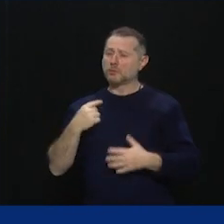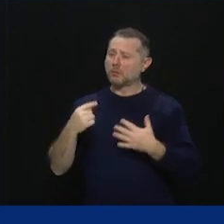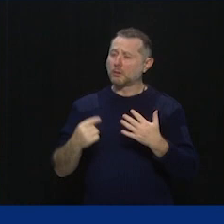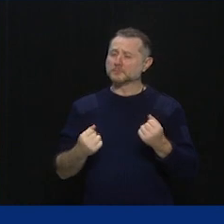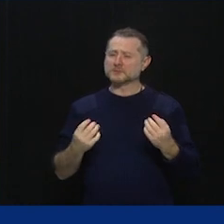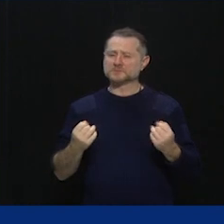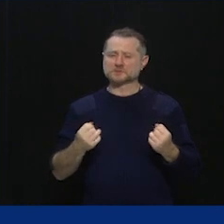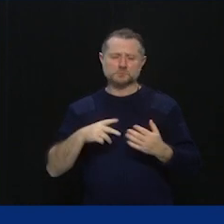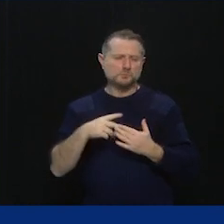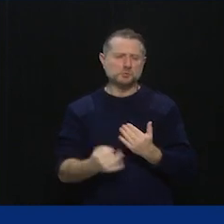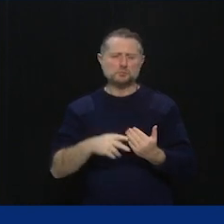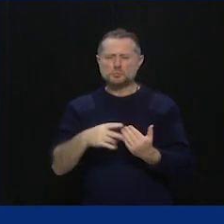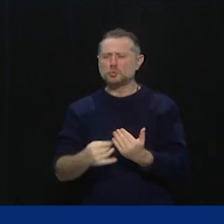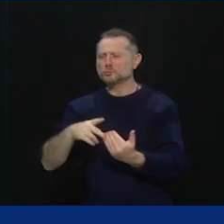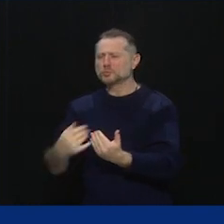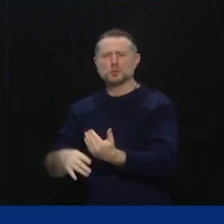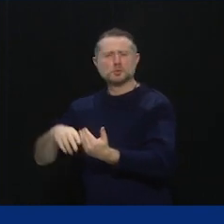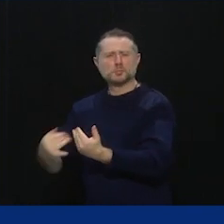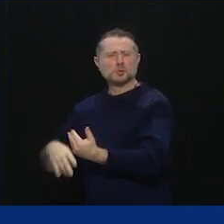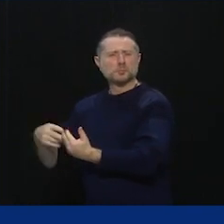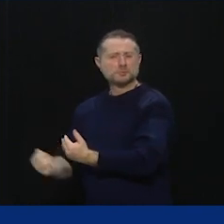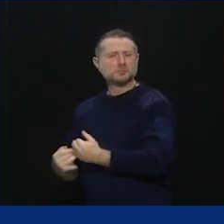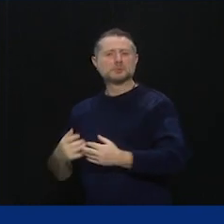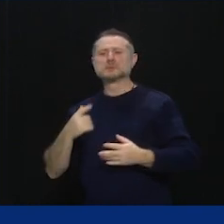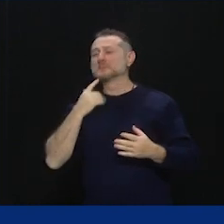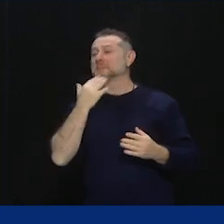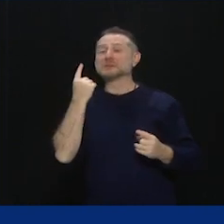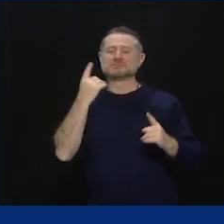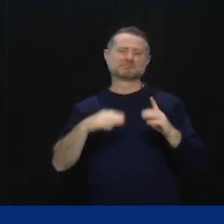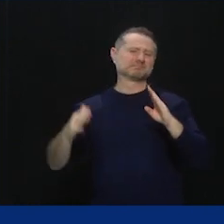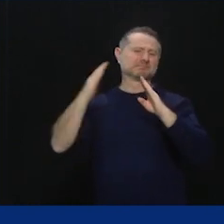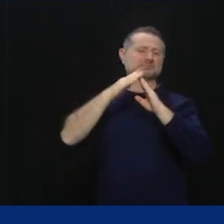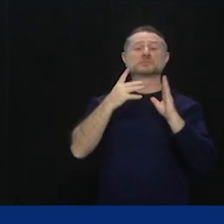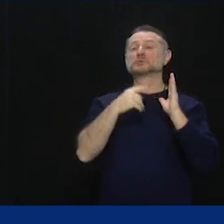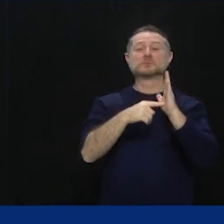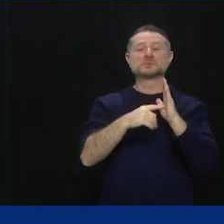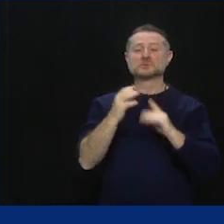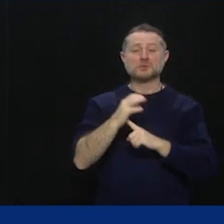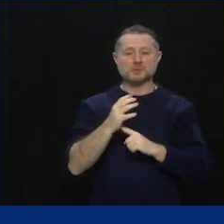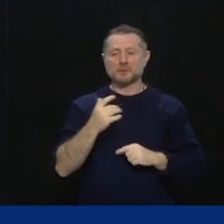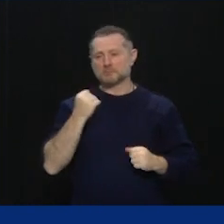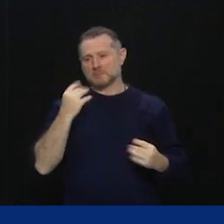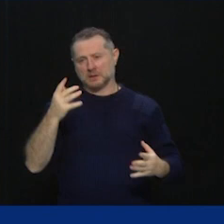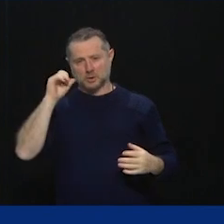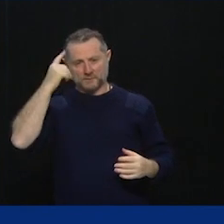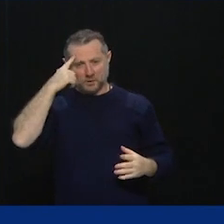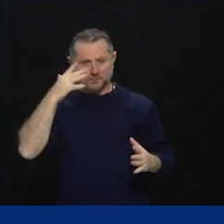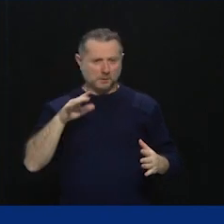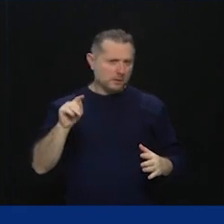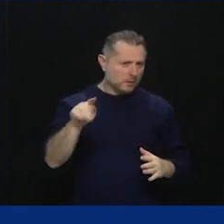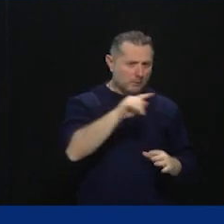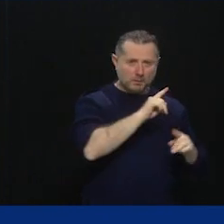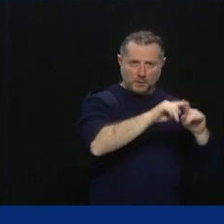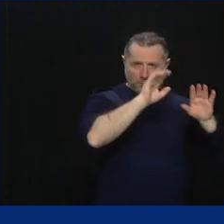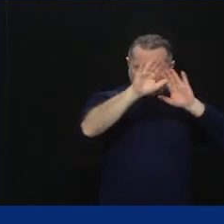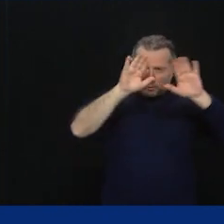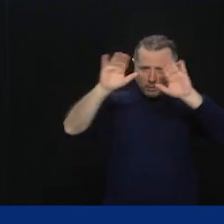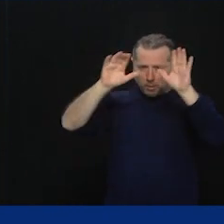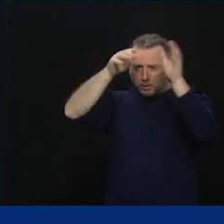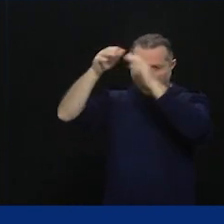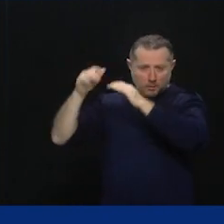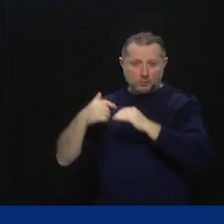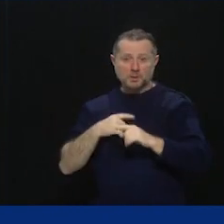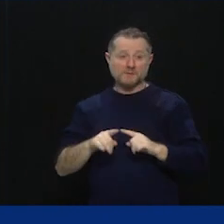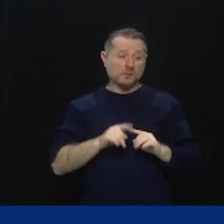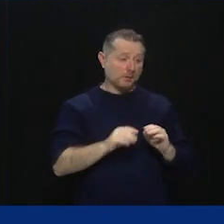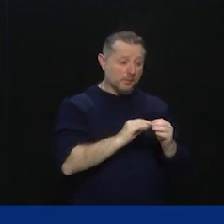multiple layers of government have come together with community organizations and the private sector to support